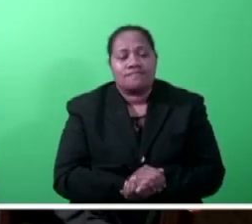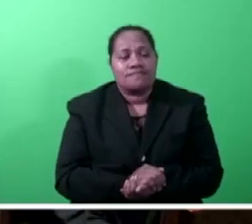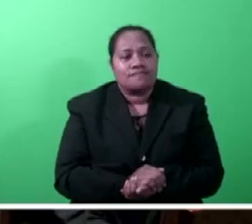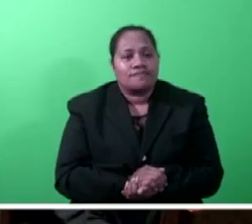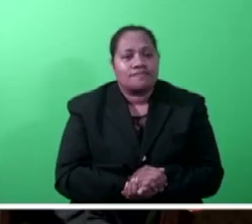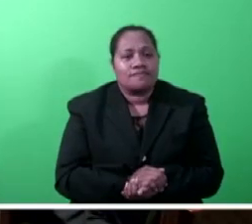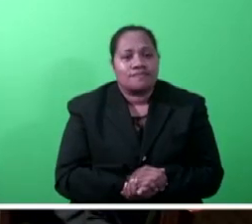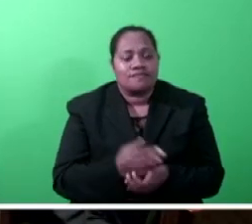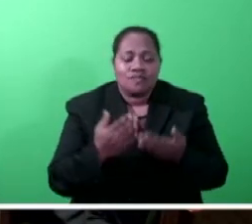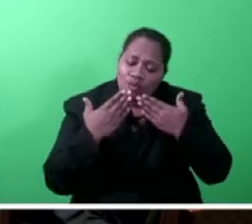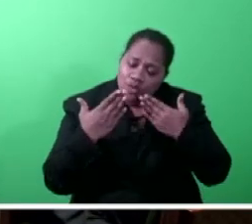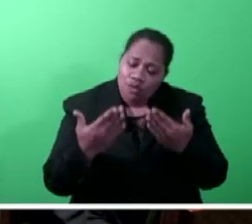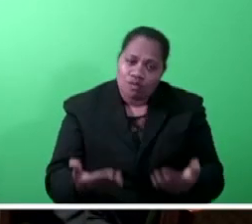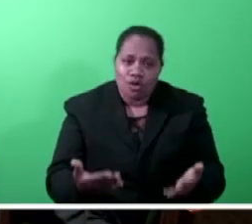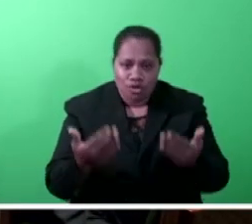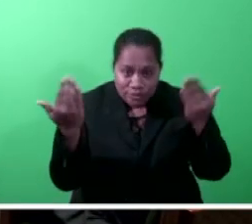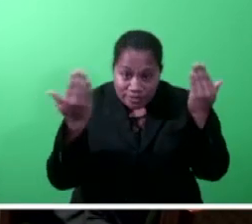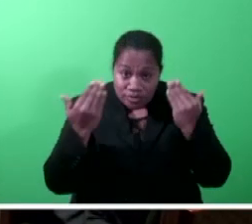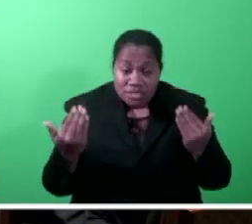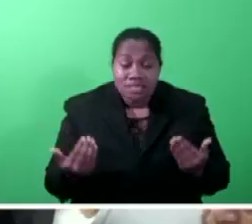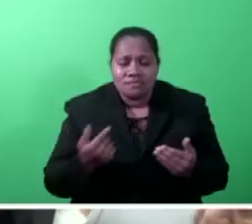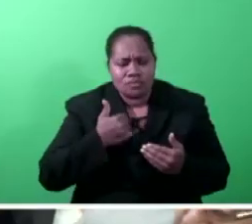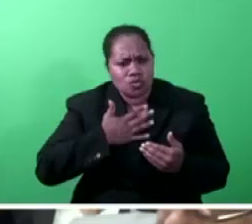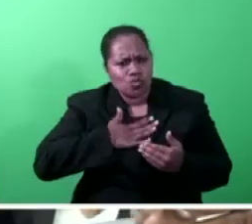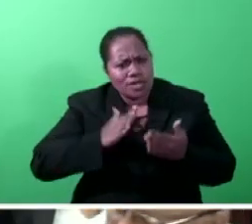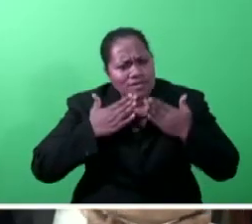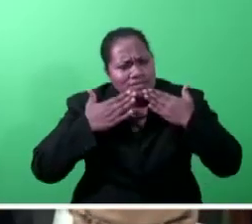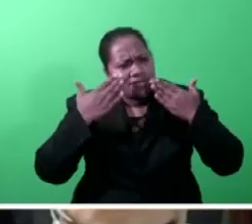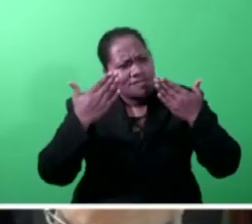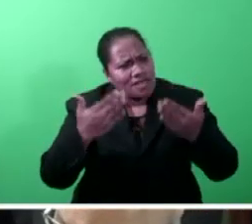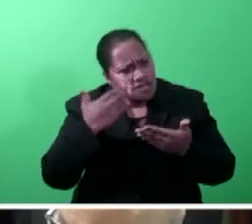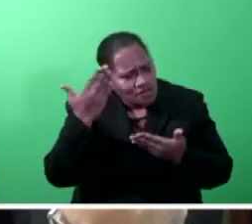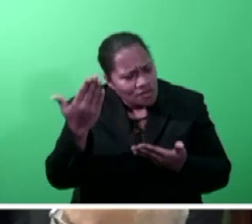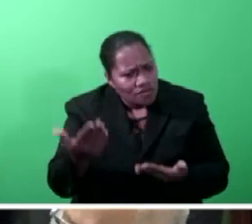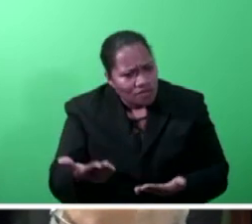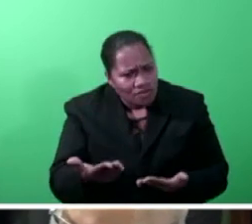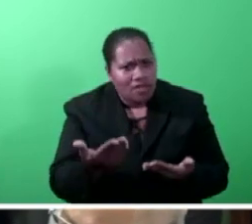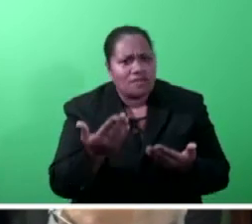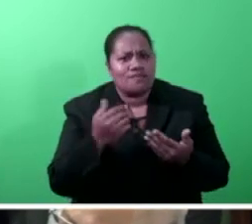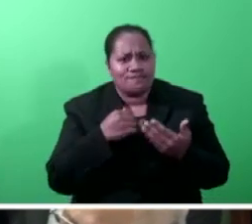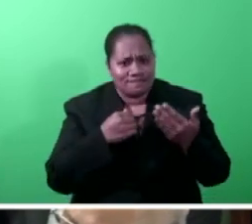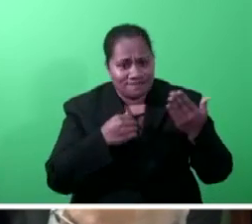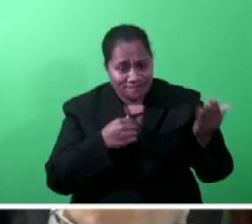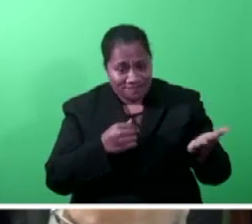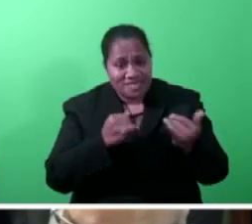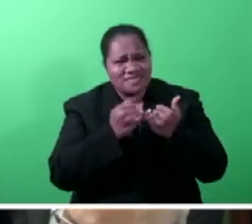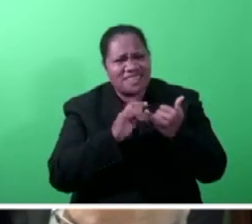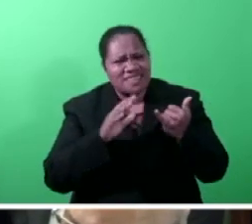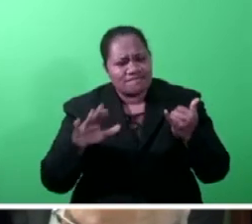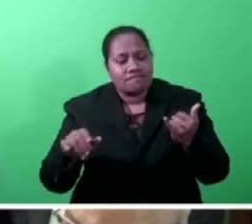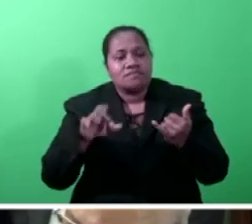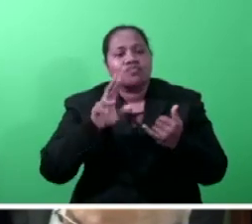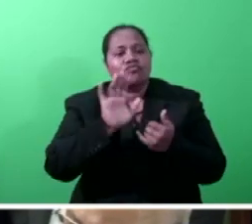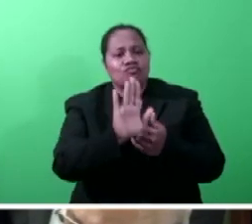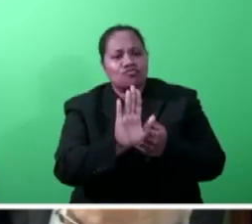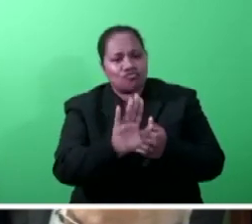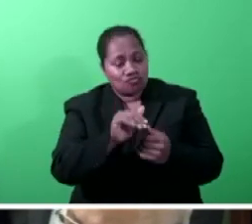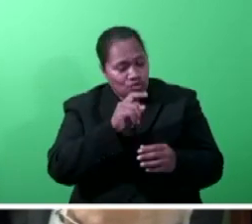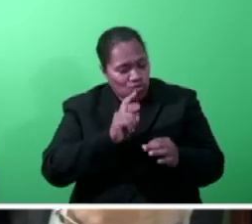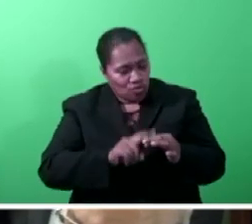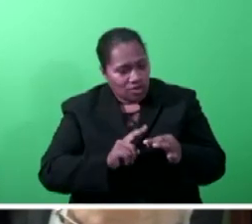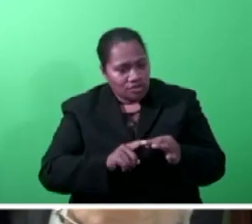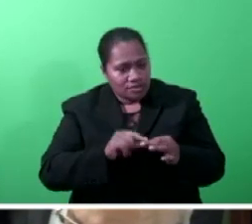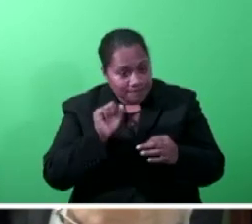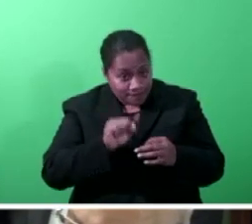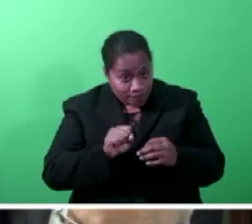Thank you, Mr. Speaker, sir, and I'd like to thank the Honourable Salik Wabin for his question, basically on what the Ministry